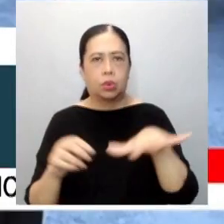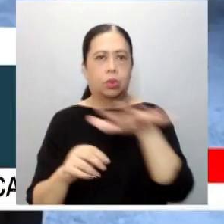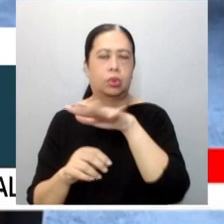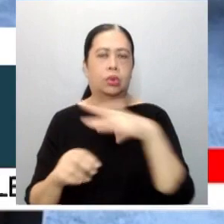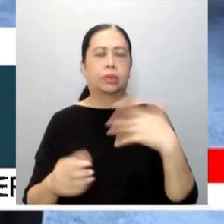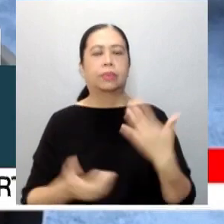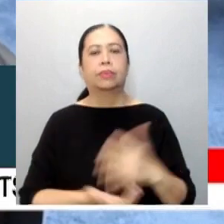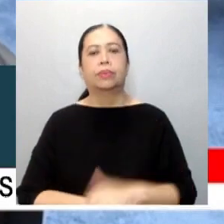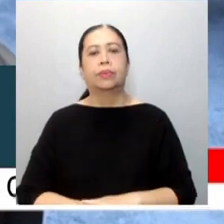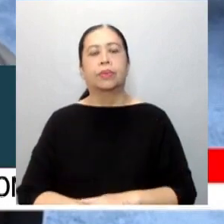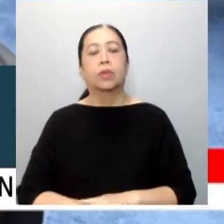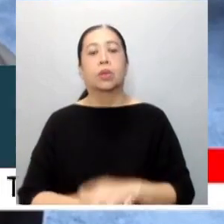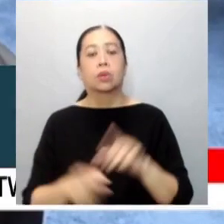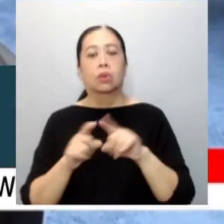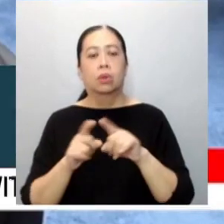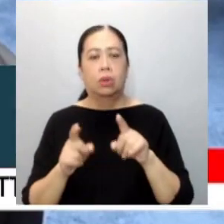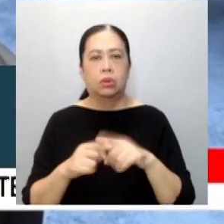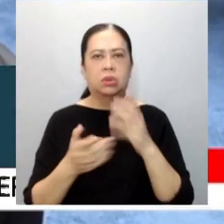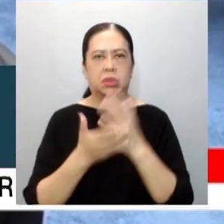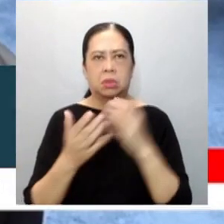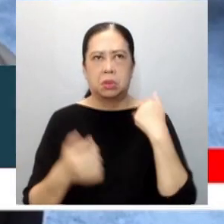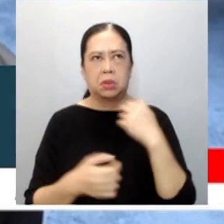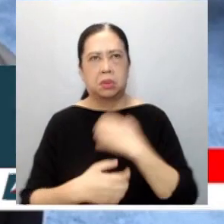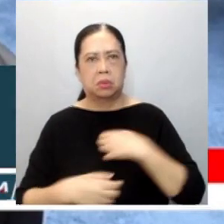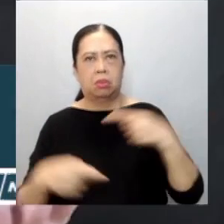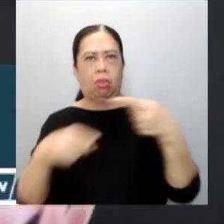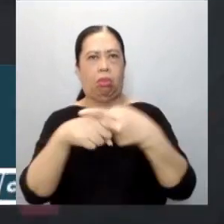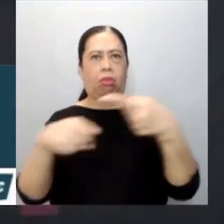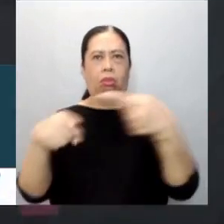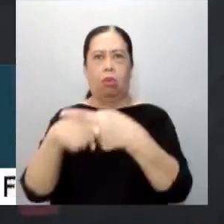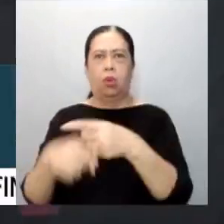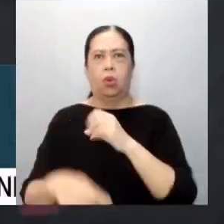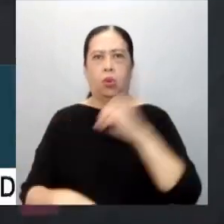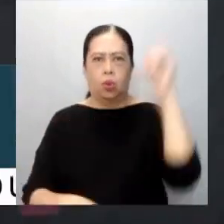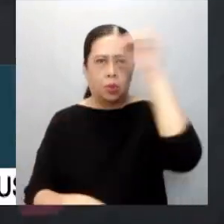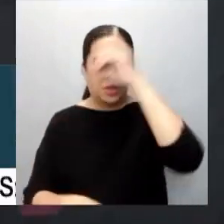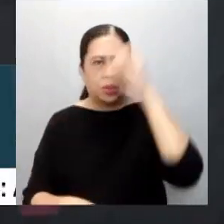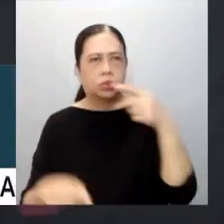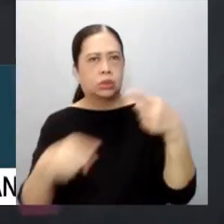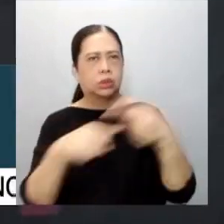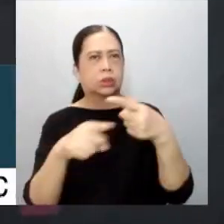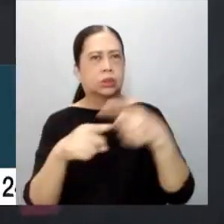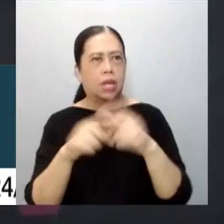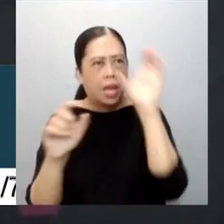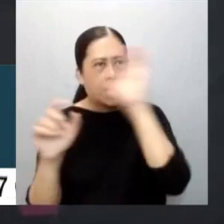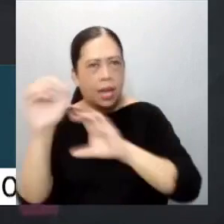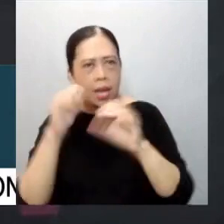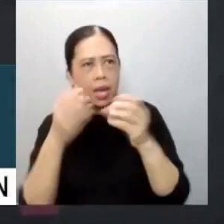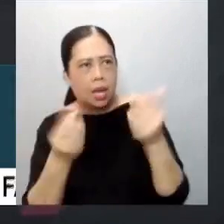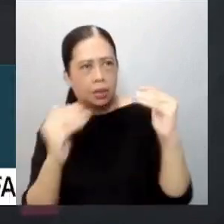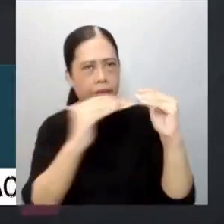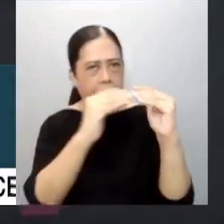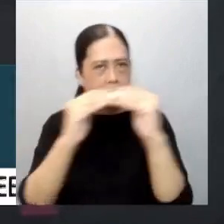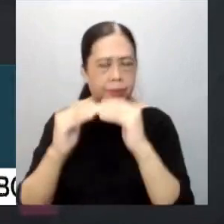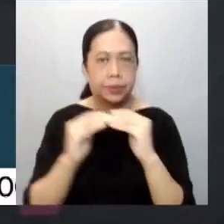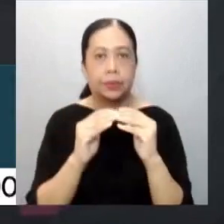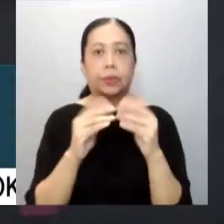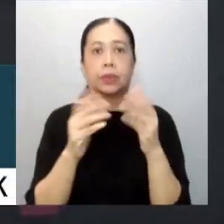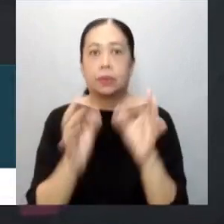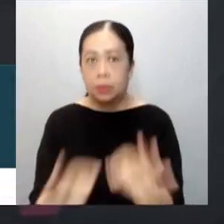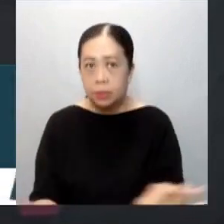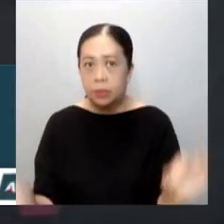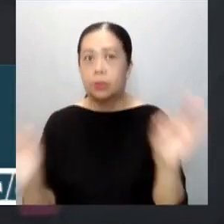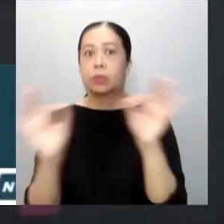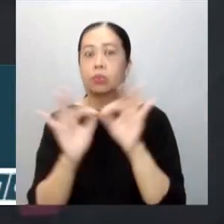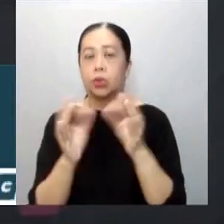debate is also inevitable. Differing opinions and finding a common ground is essential in advancing